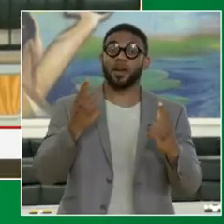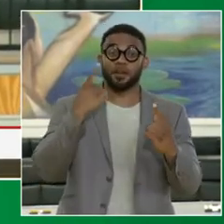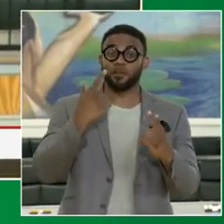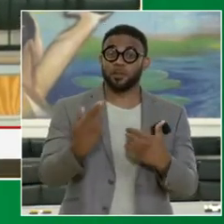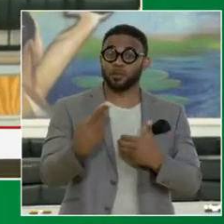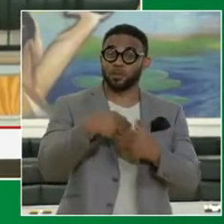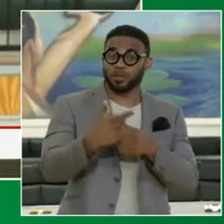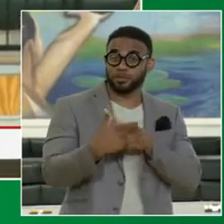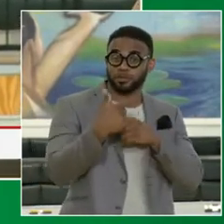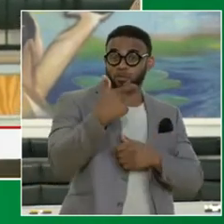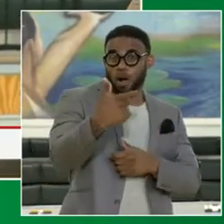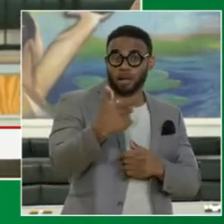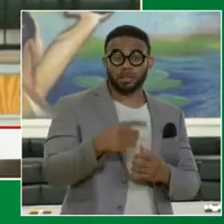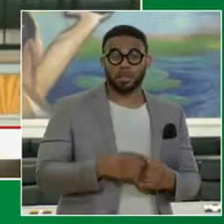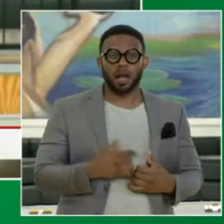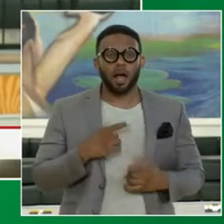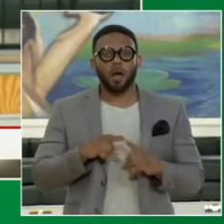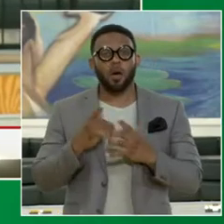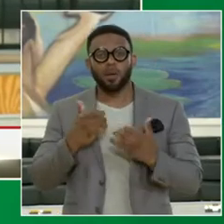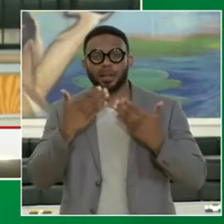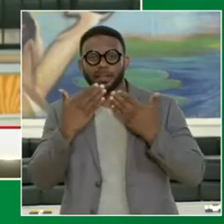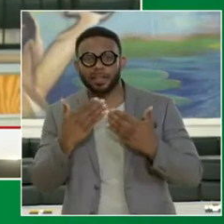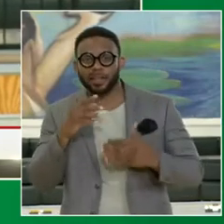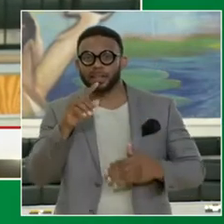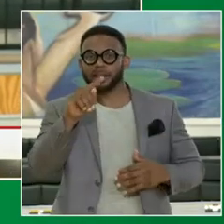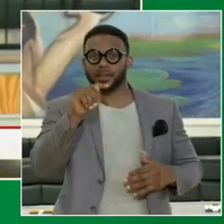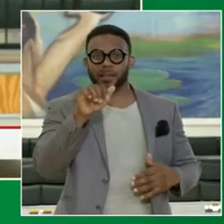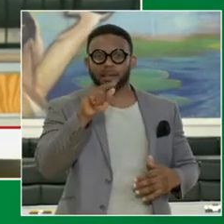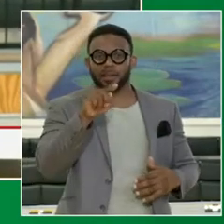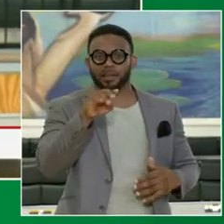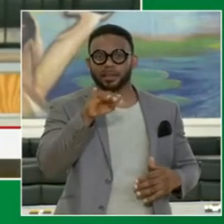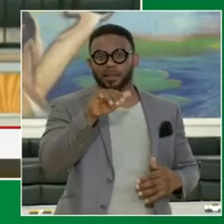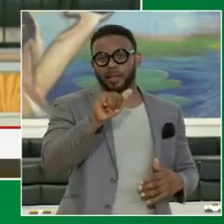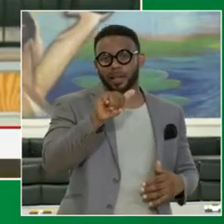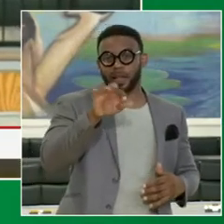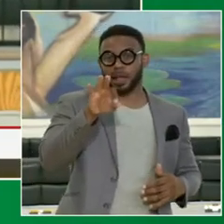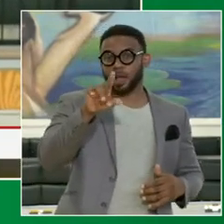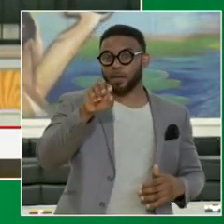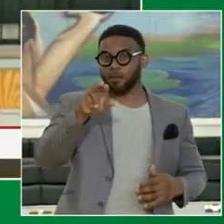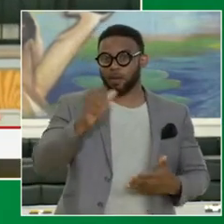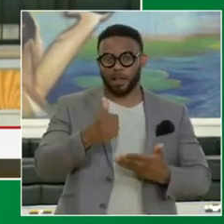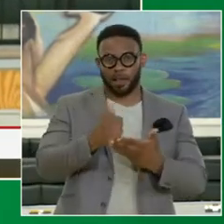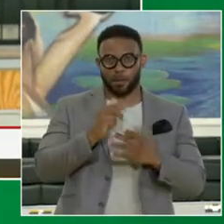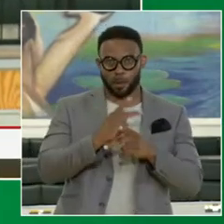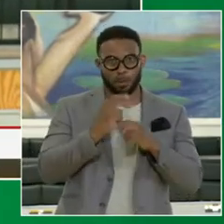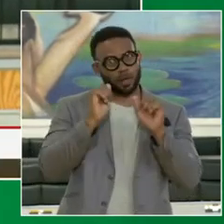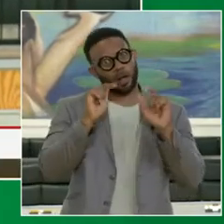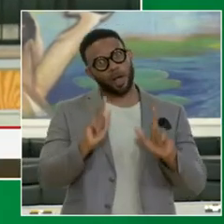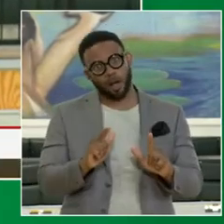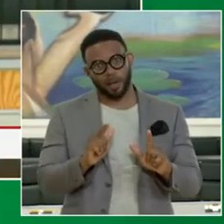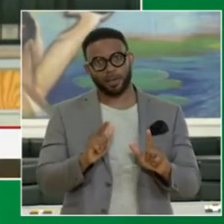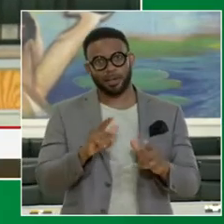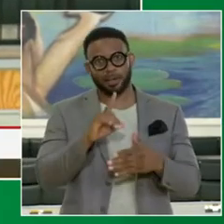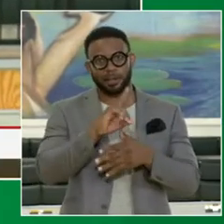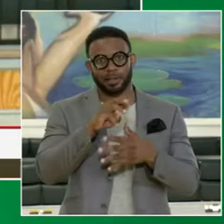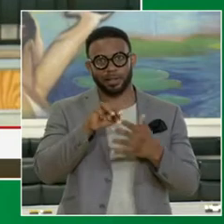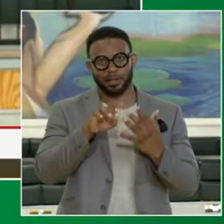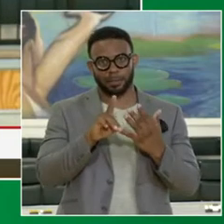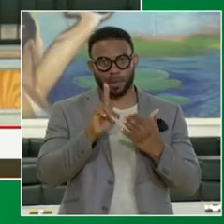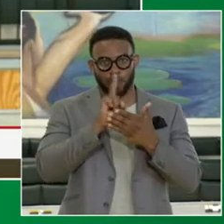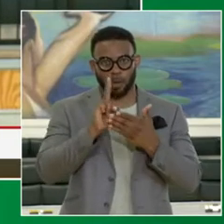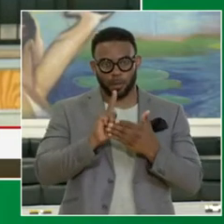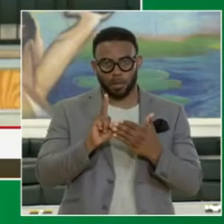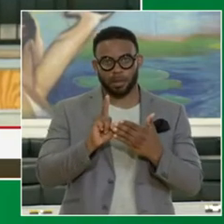for joining us. Also want to thank Tatiana Torres, who has helped us produce all of these DMPED